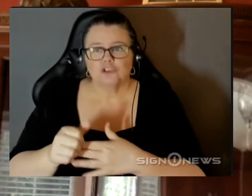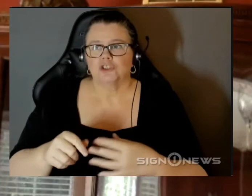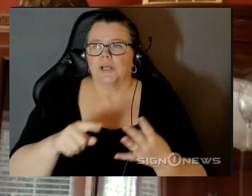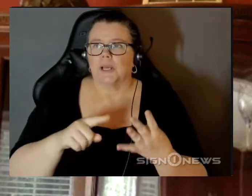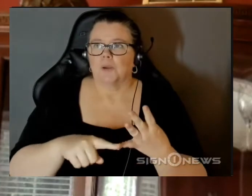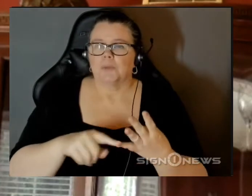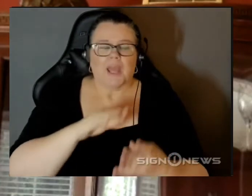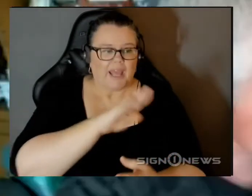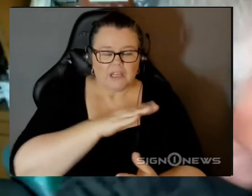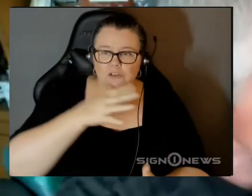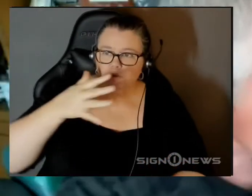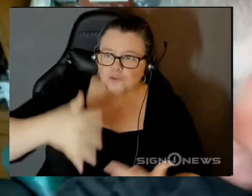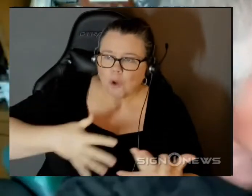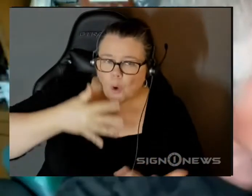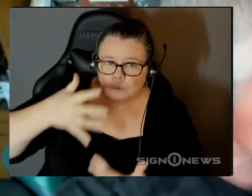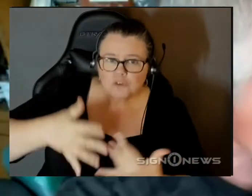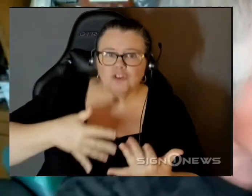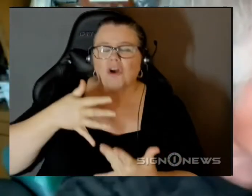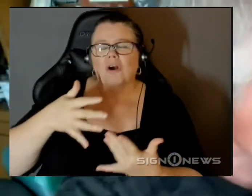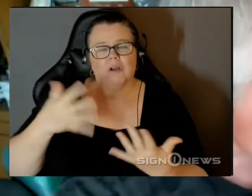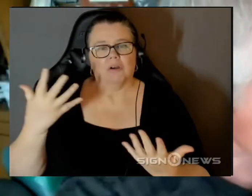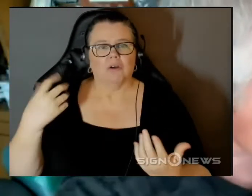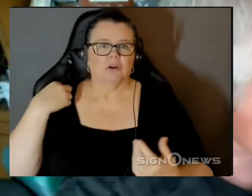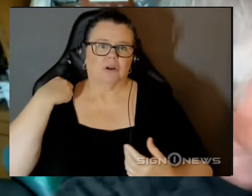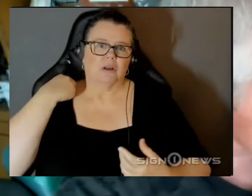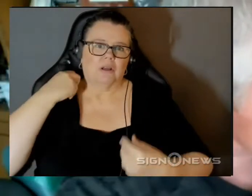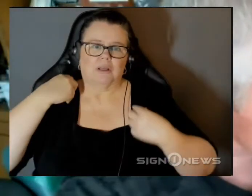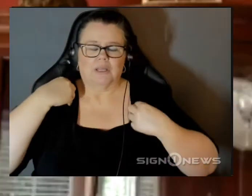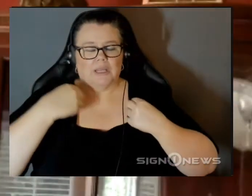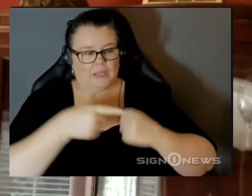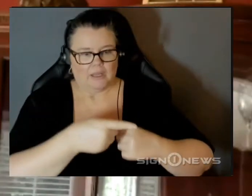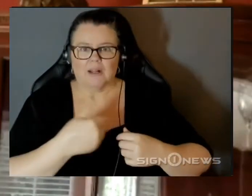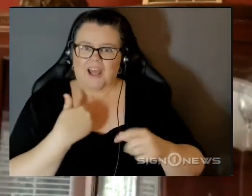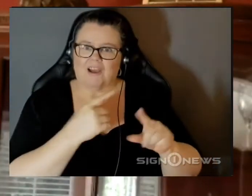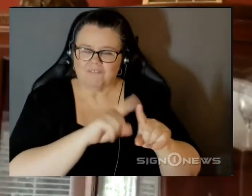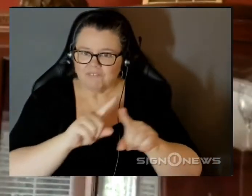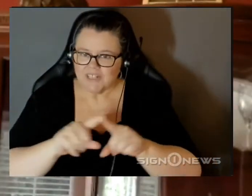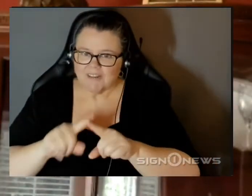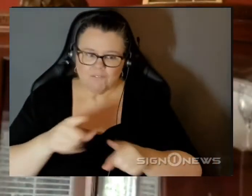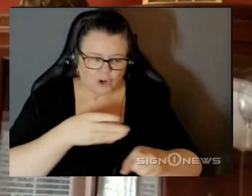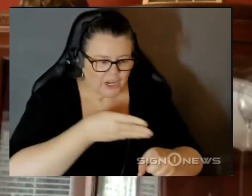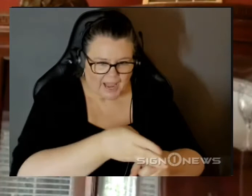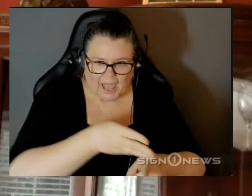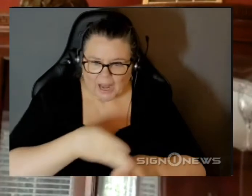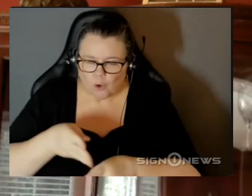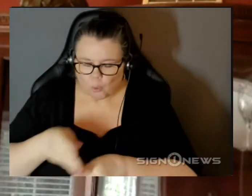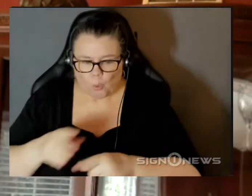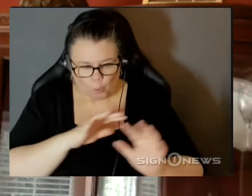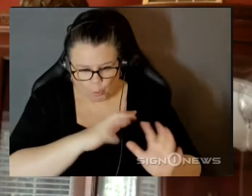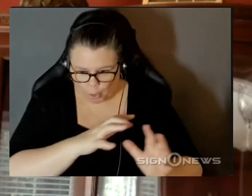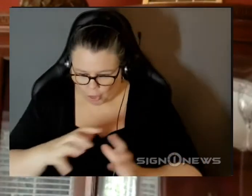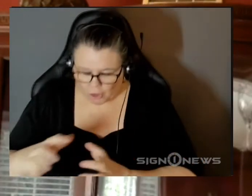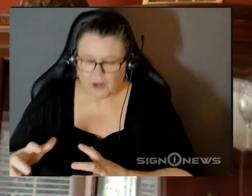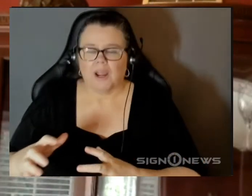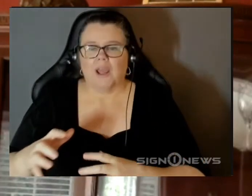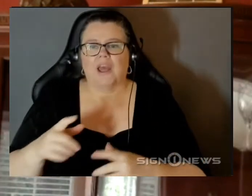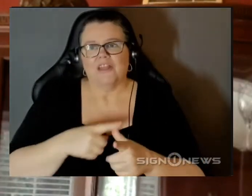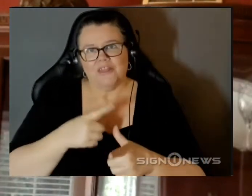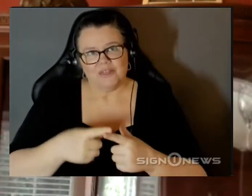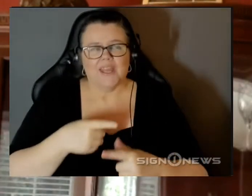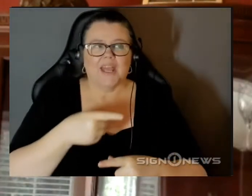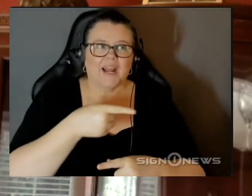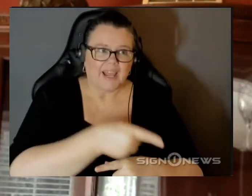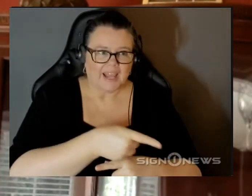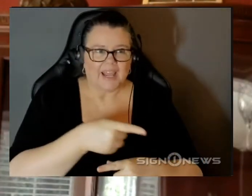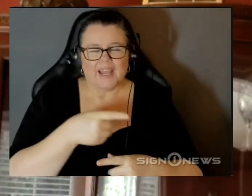socializing. So he has all these various categories. And then he started by just trying to figure out what he knew. Like, what do I think I